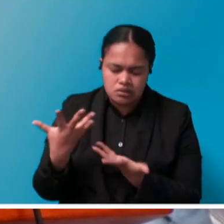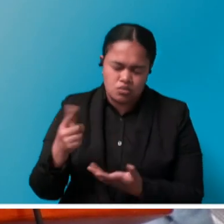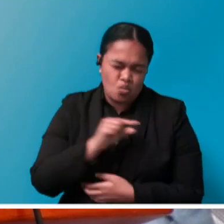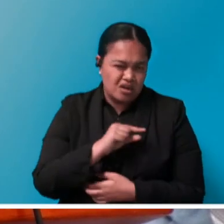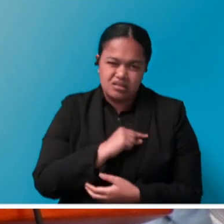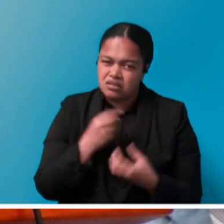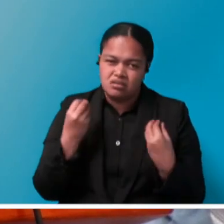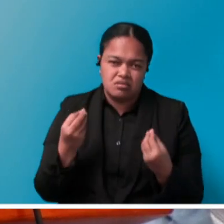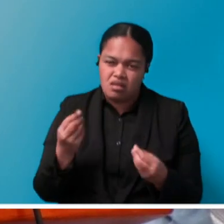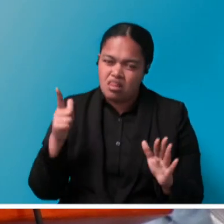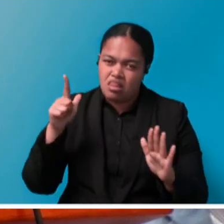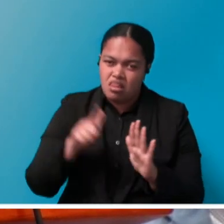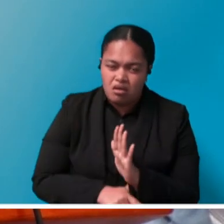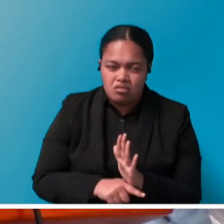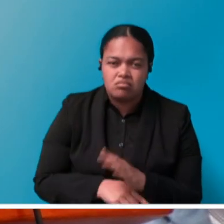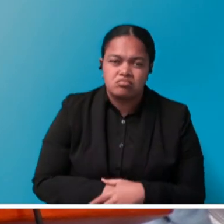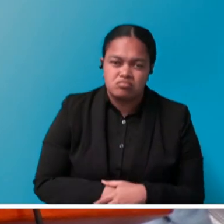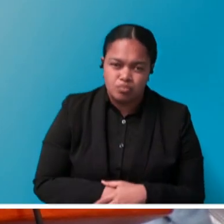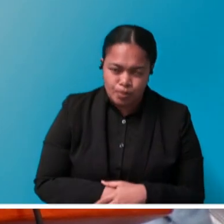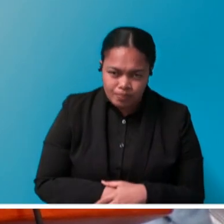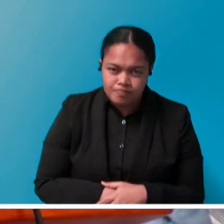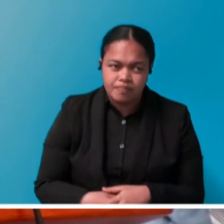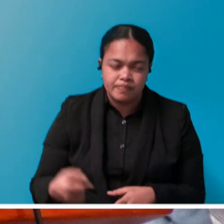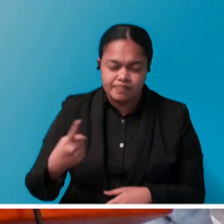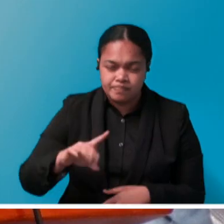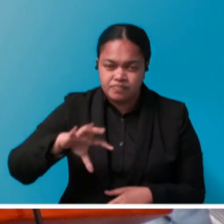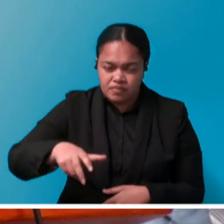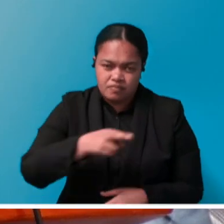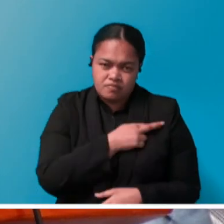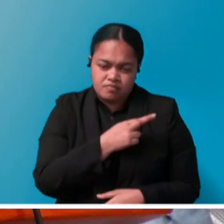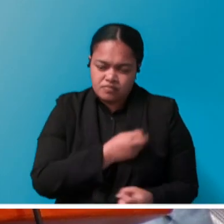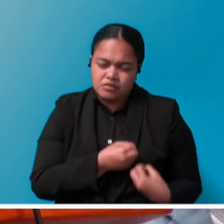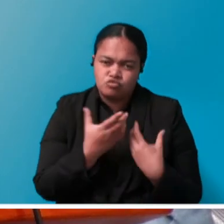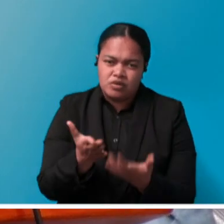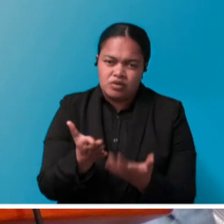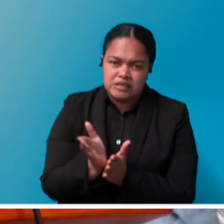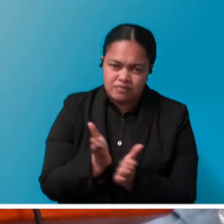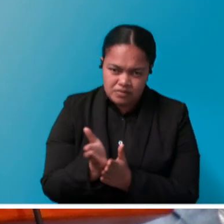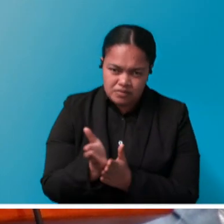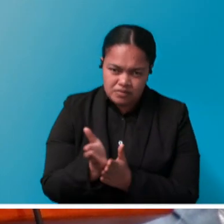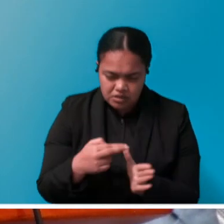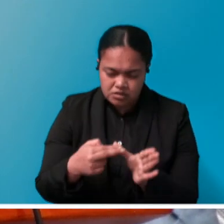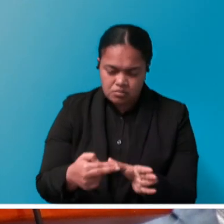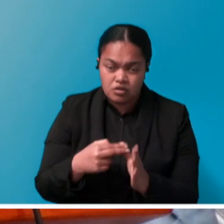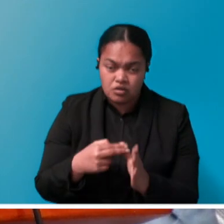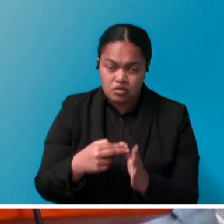additional financial burdens on households and on sectors responsible for providing services in response to cases of